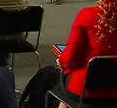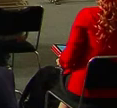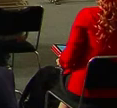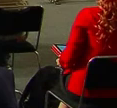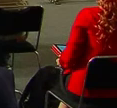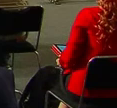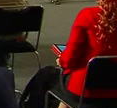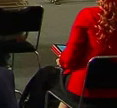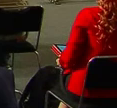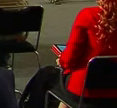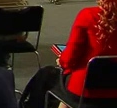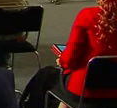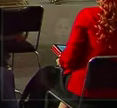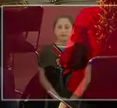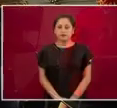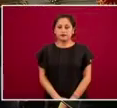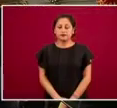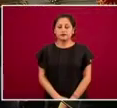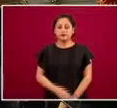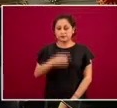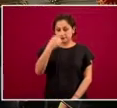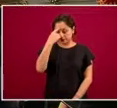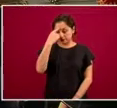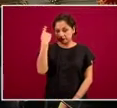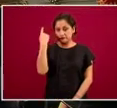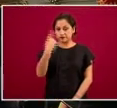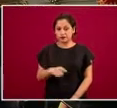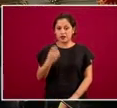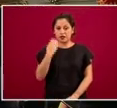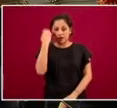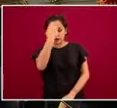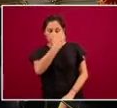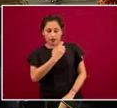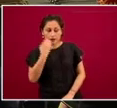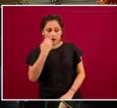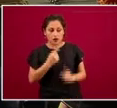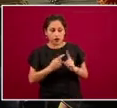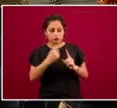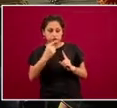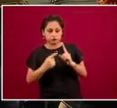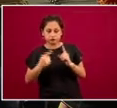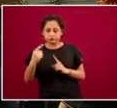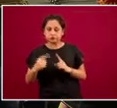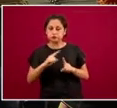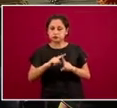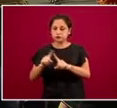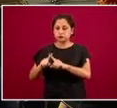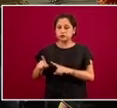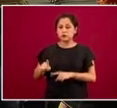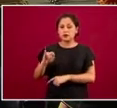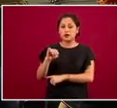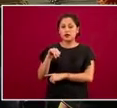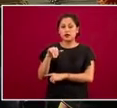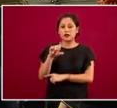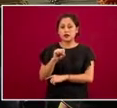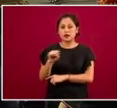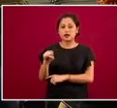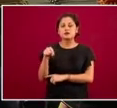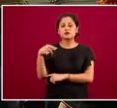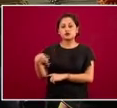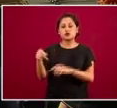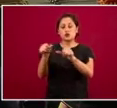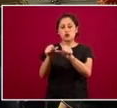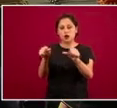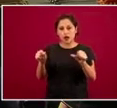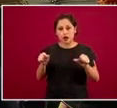a artificial lung-based virtual model that allows them to be very detailed in